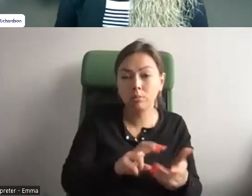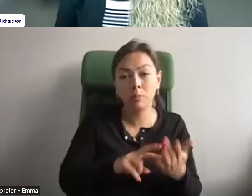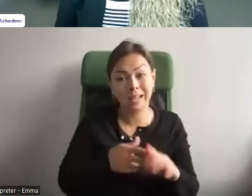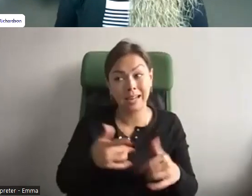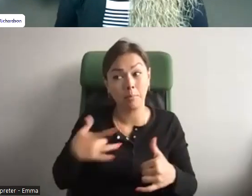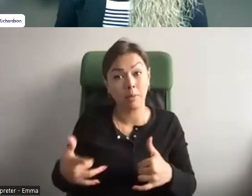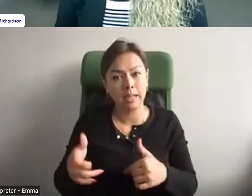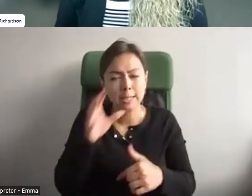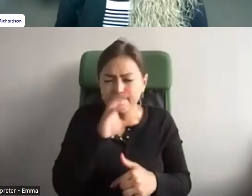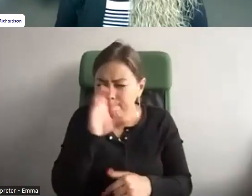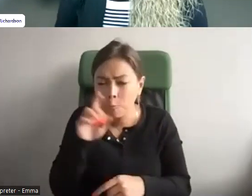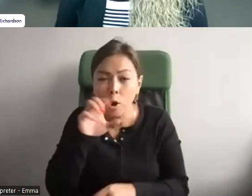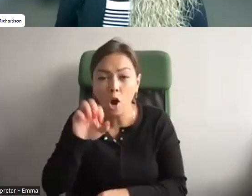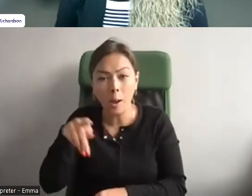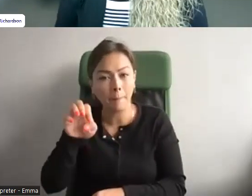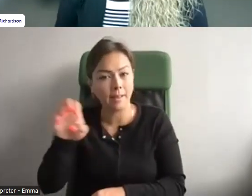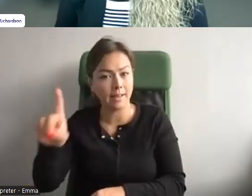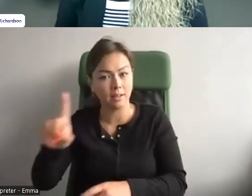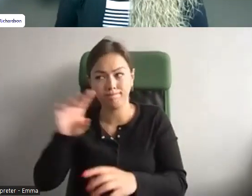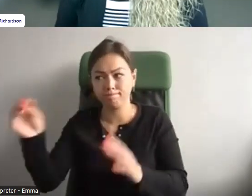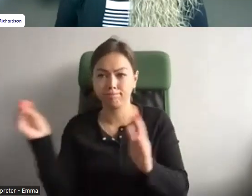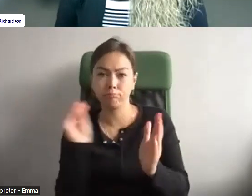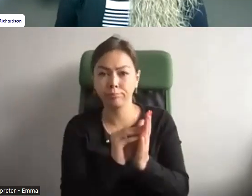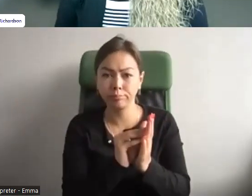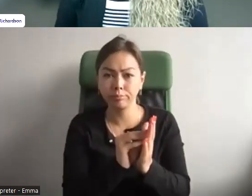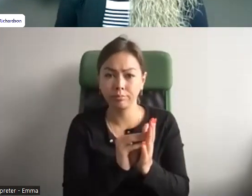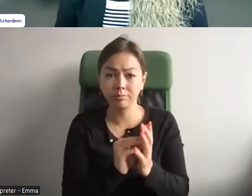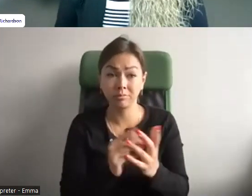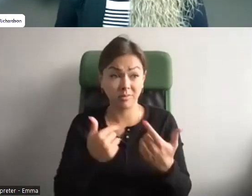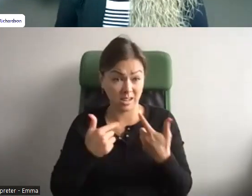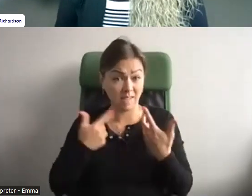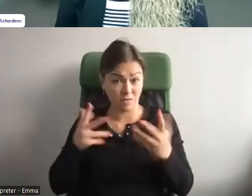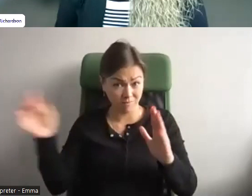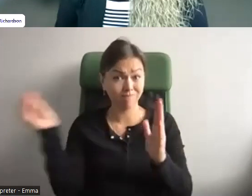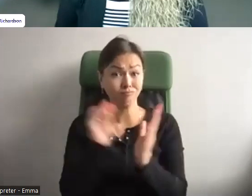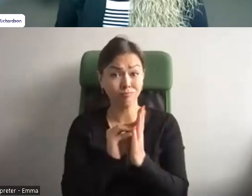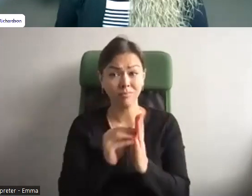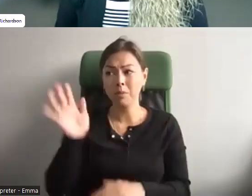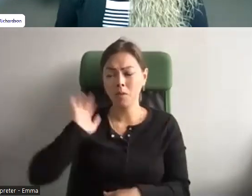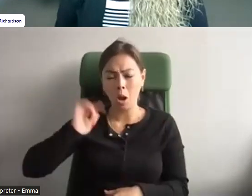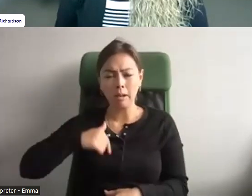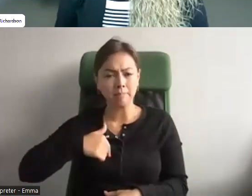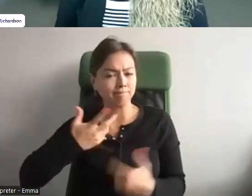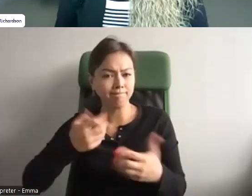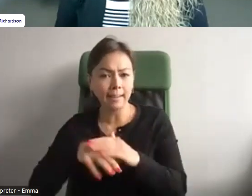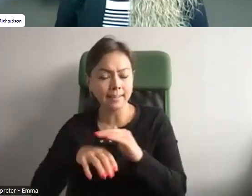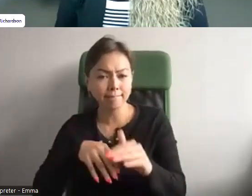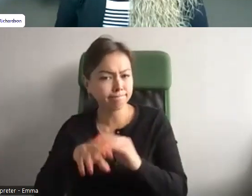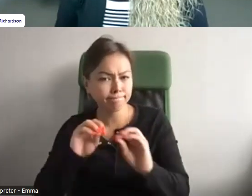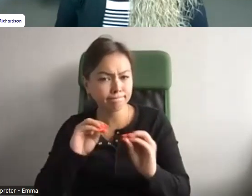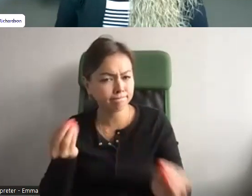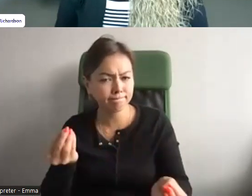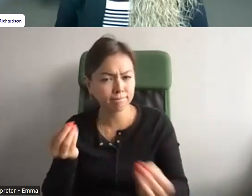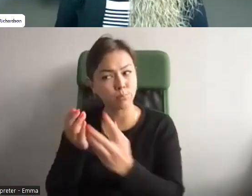op-eds inserted in newspapers that I would otherwise never have had access to. And these op-eds become